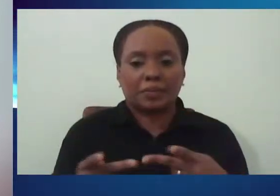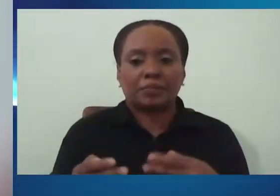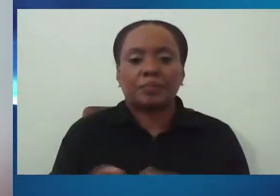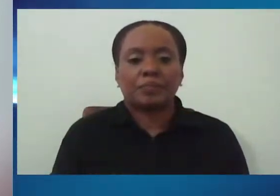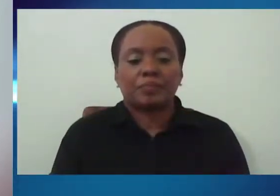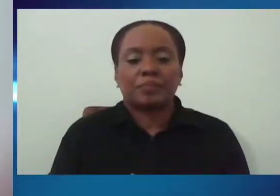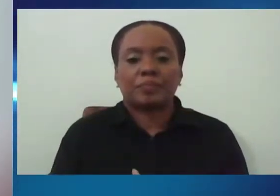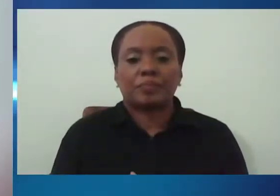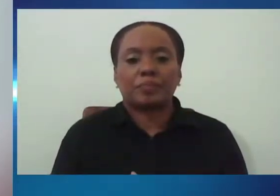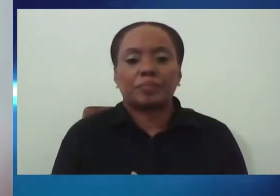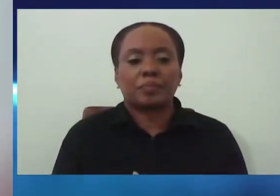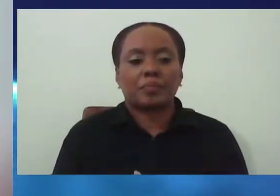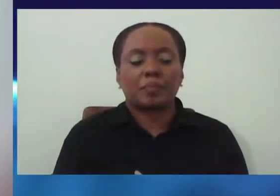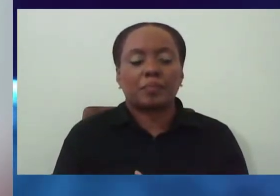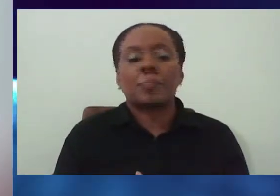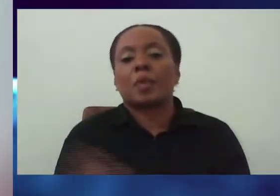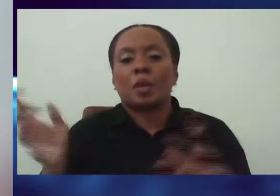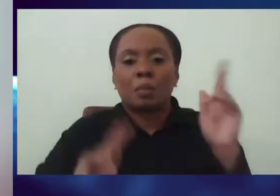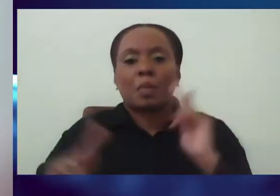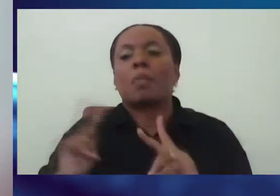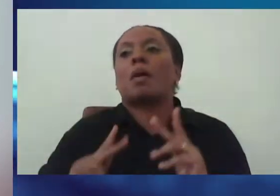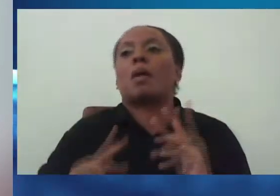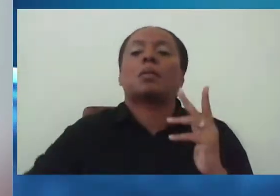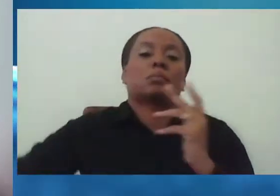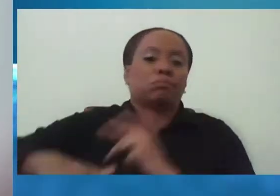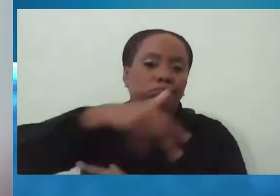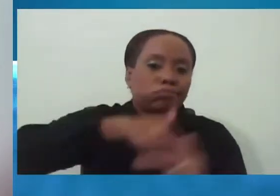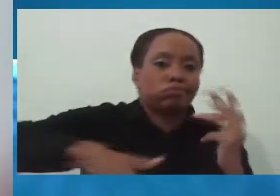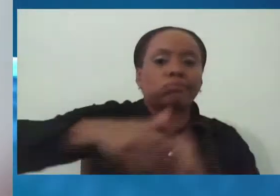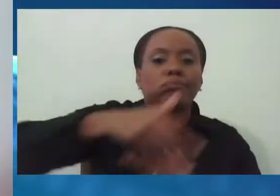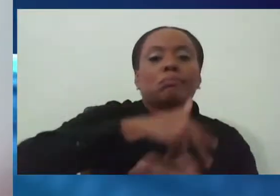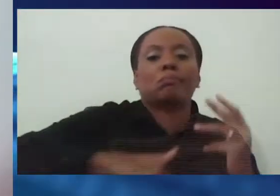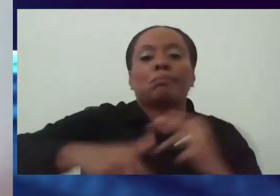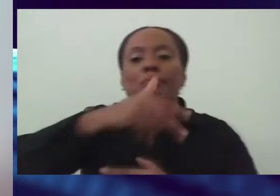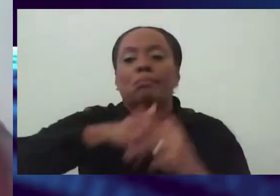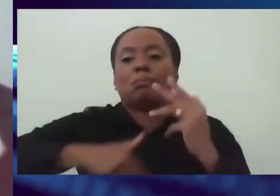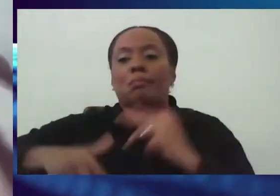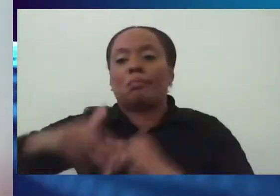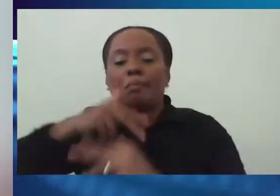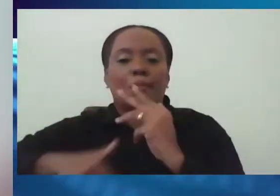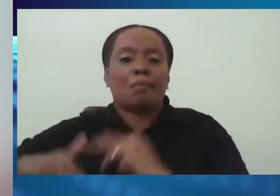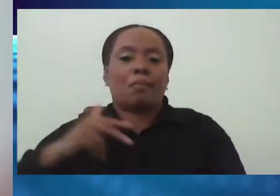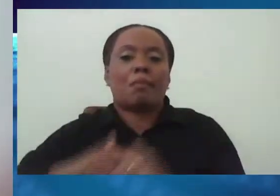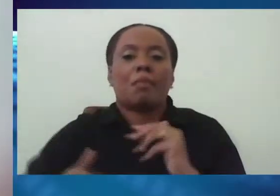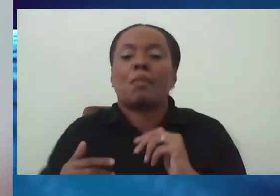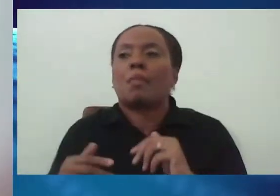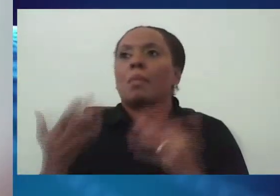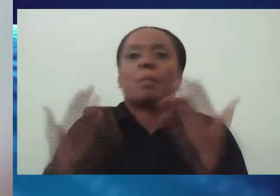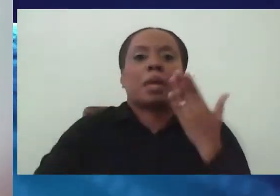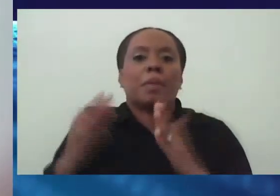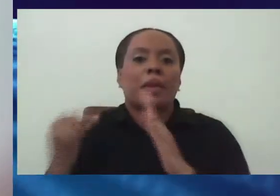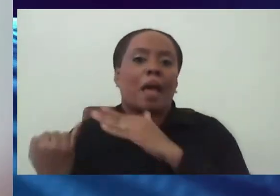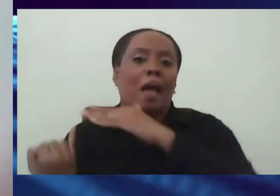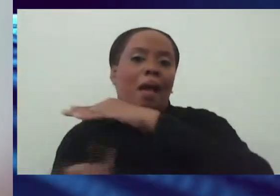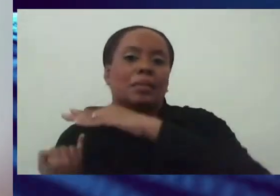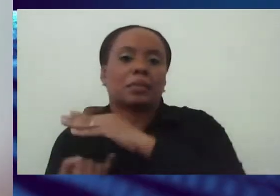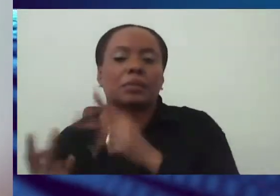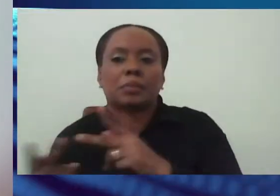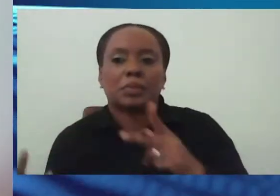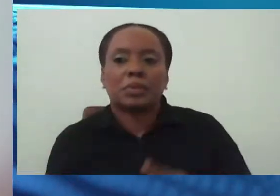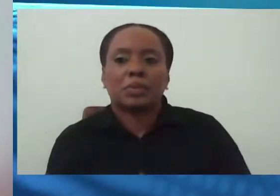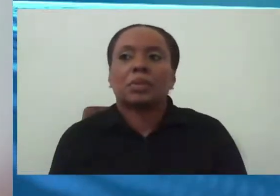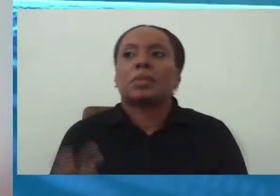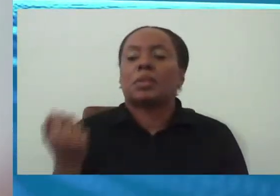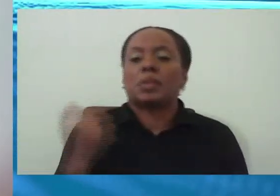where individuals are interacting with, say they're in a isolation setting, or in